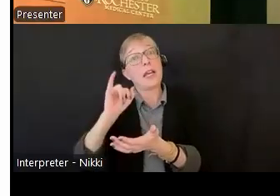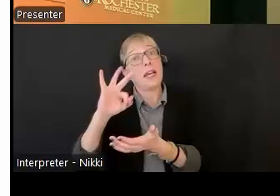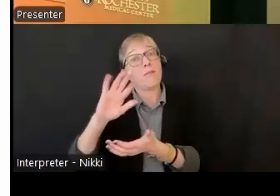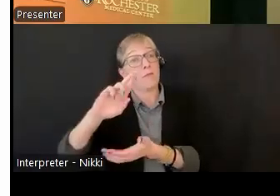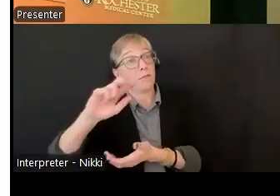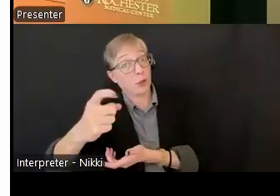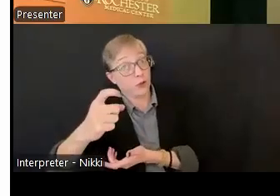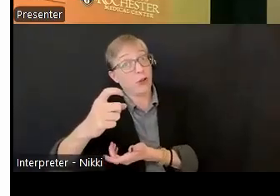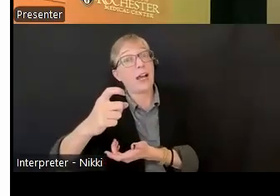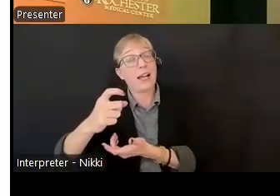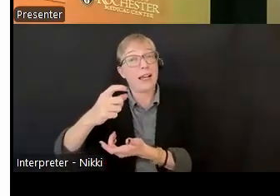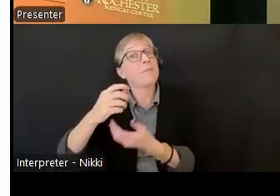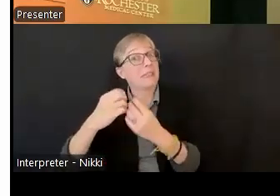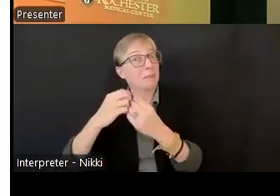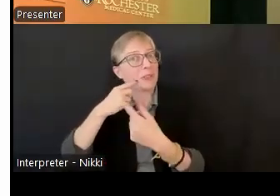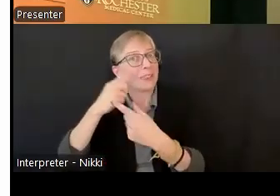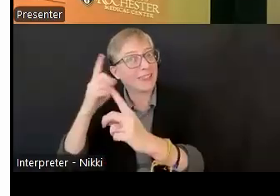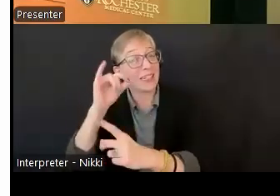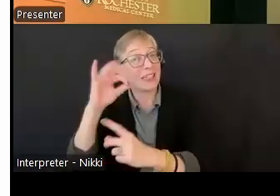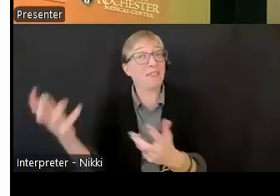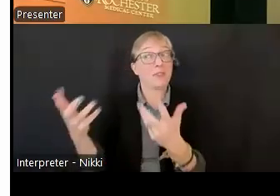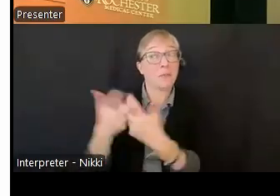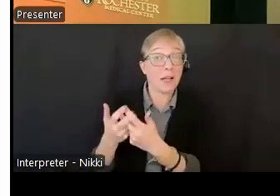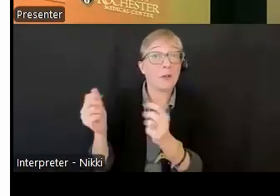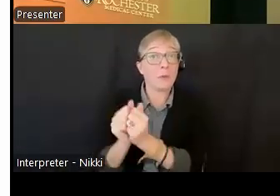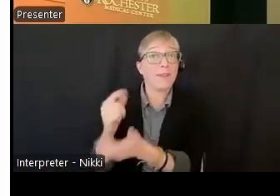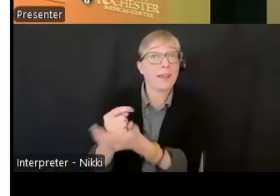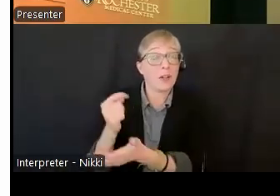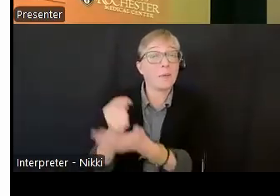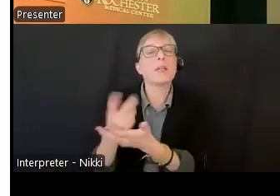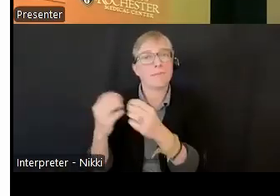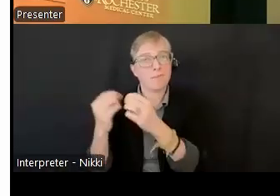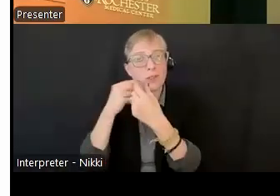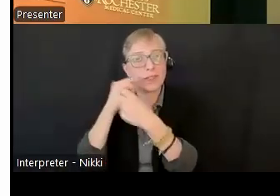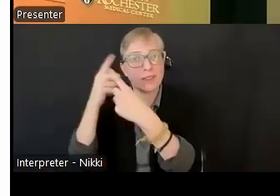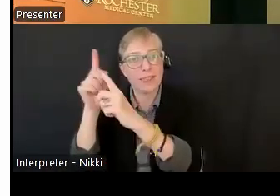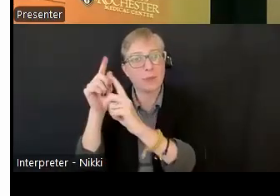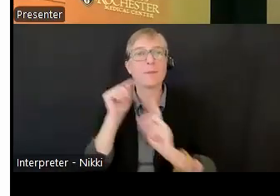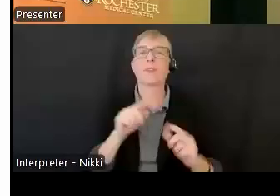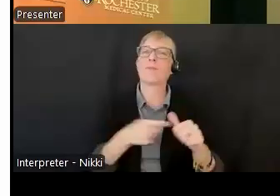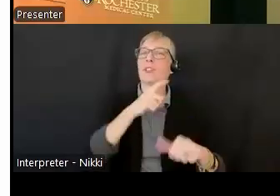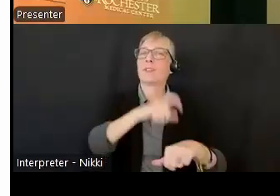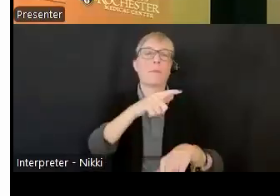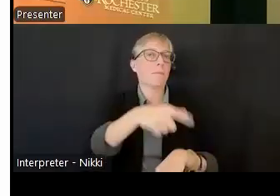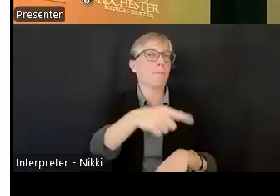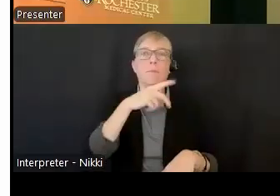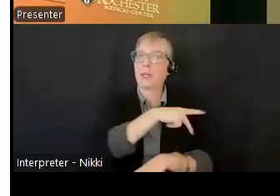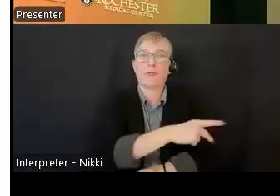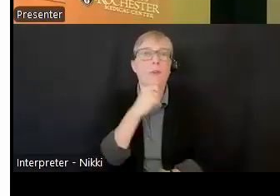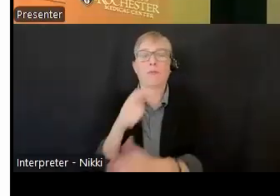you have medication combined with therapy. But this is the first time that patients were not required to attend counseling visits.